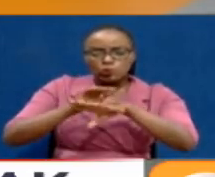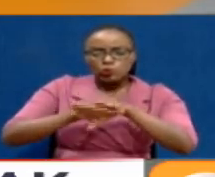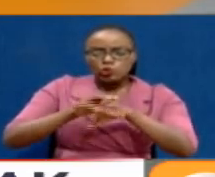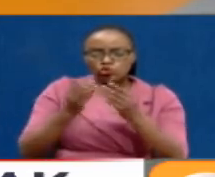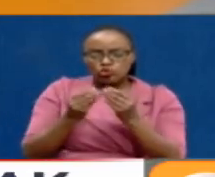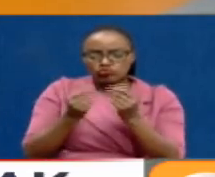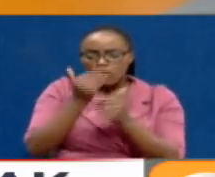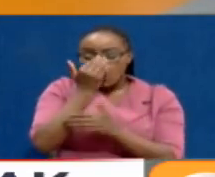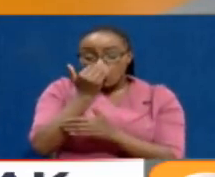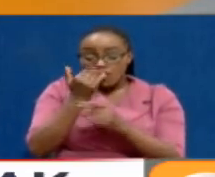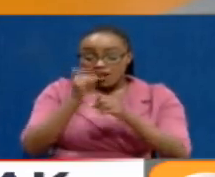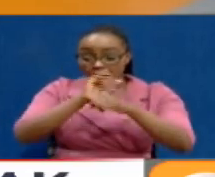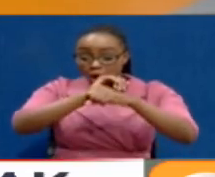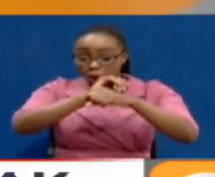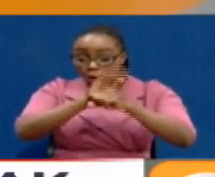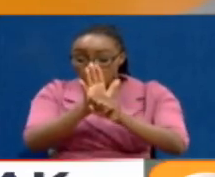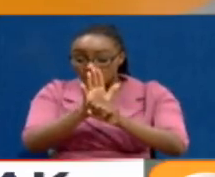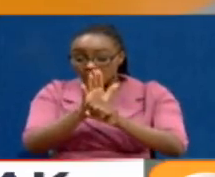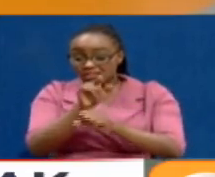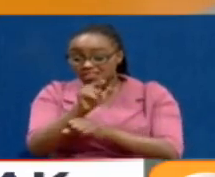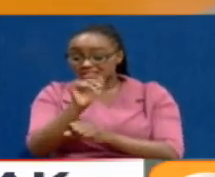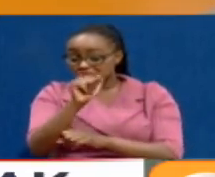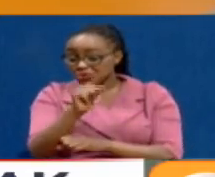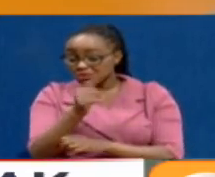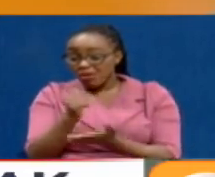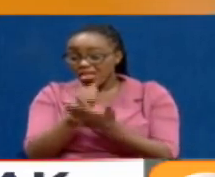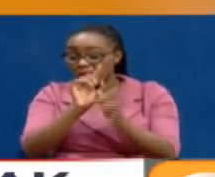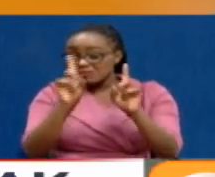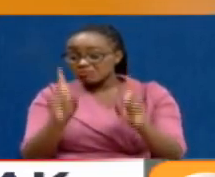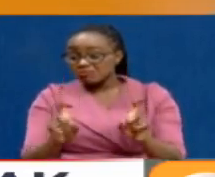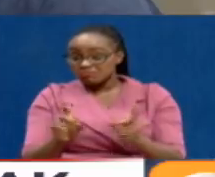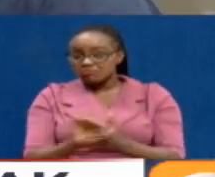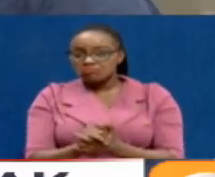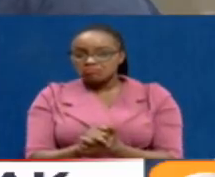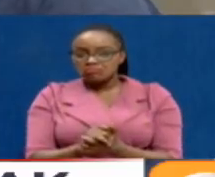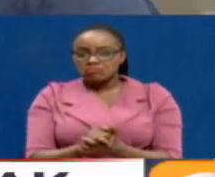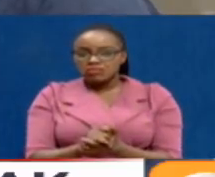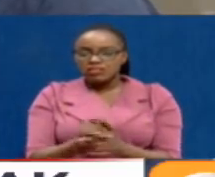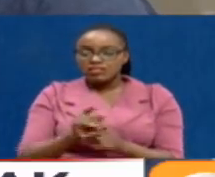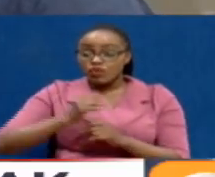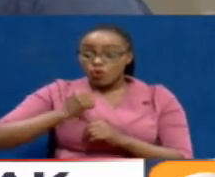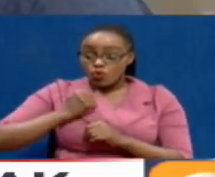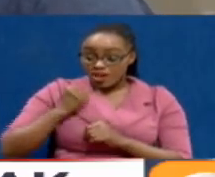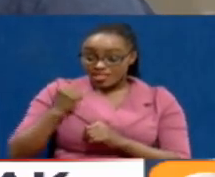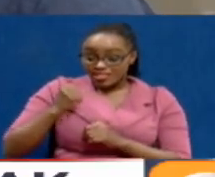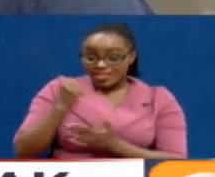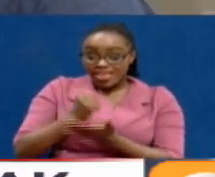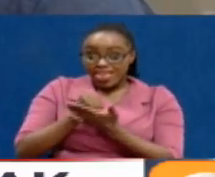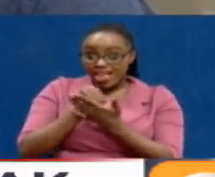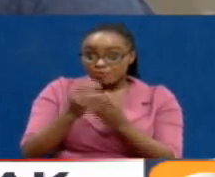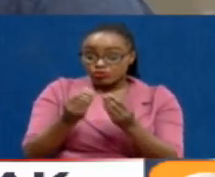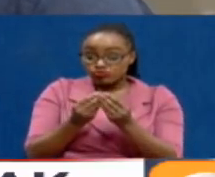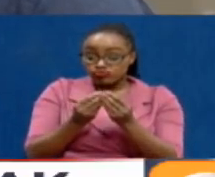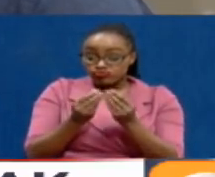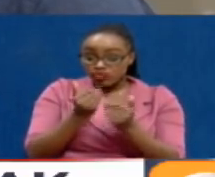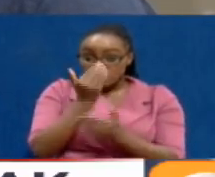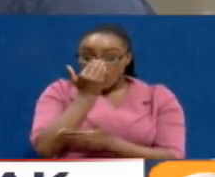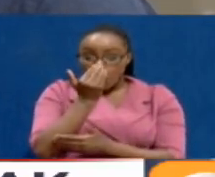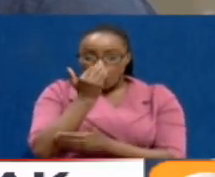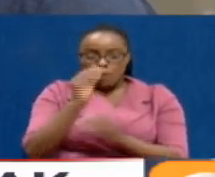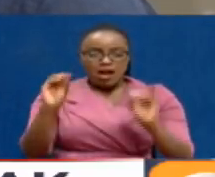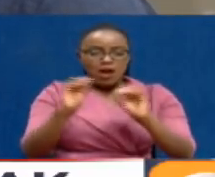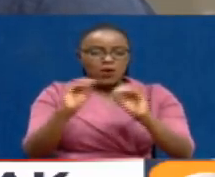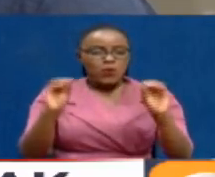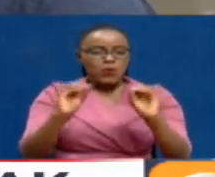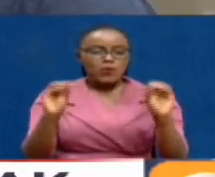With coronavirus now, with both viruses, can it help? Whiskey doesn't clear the flu, it doesn't clear coronavirus. I